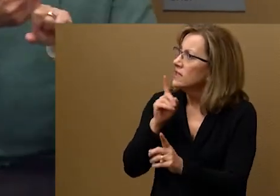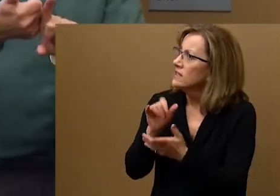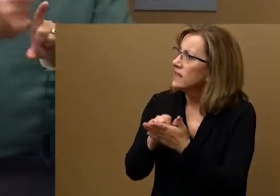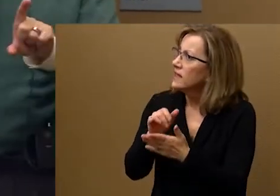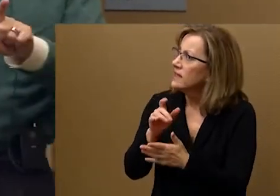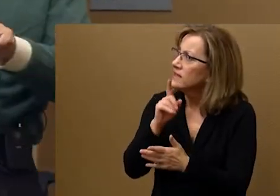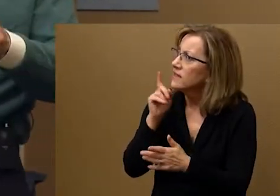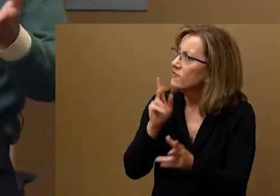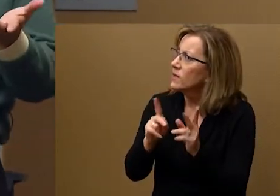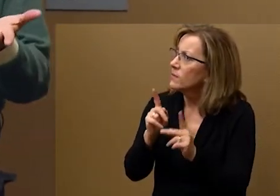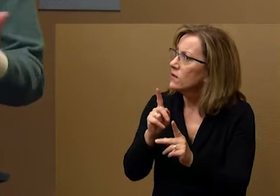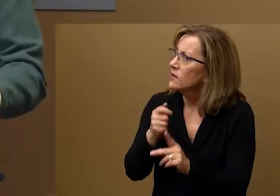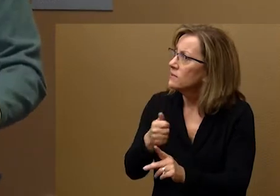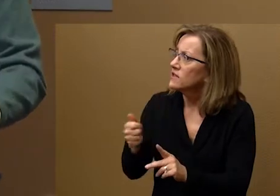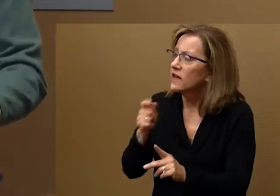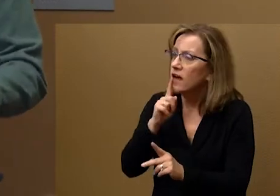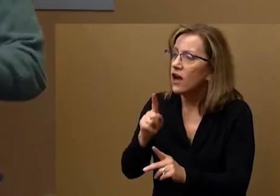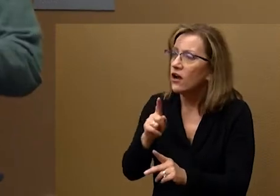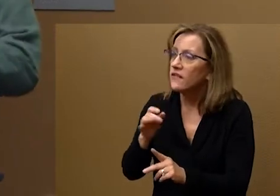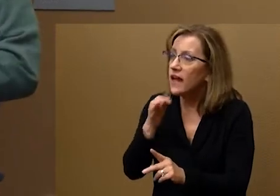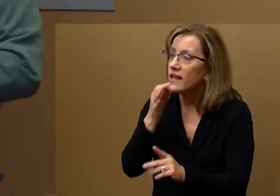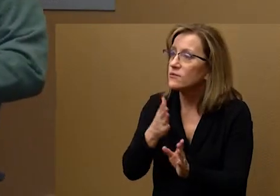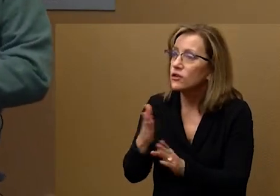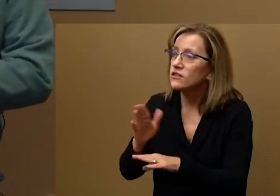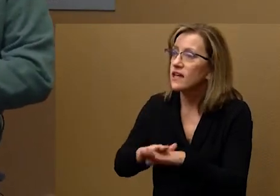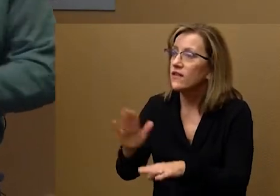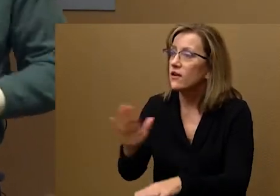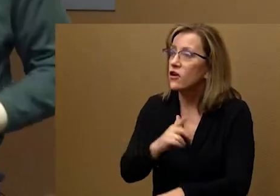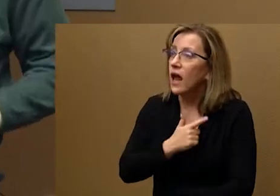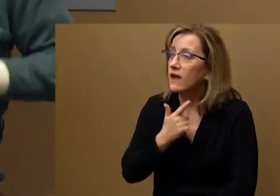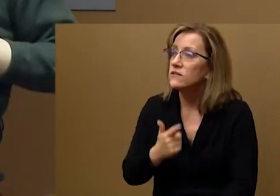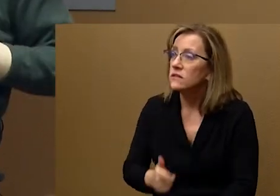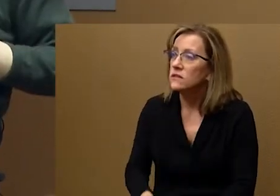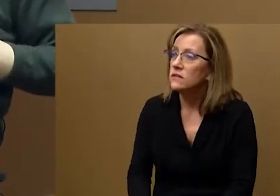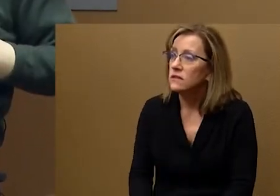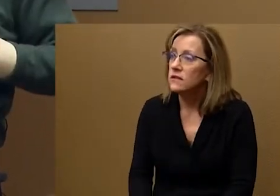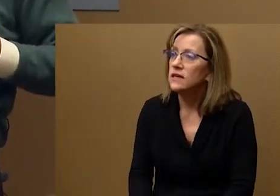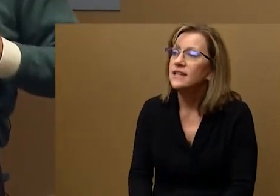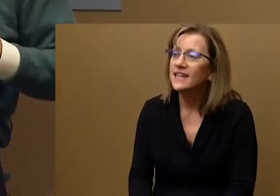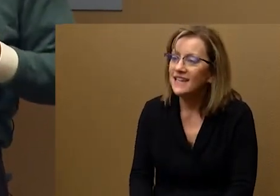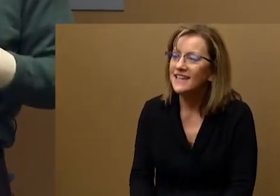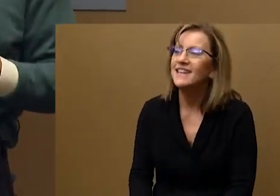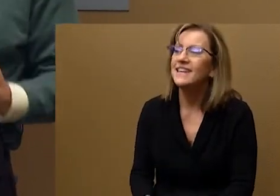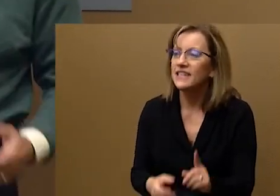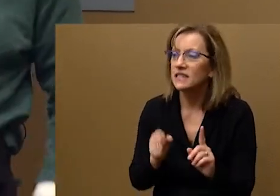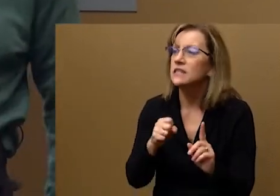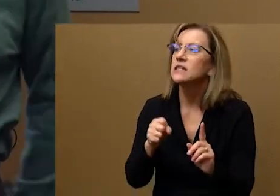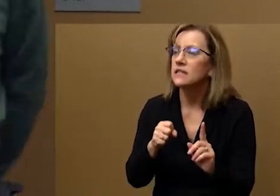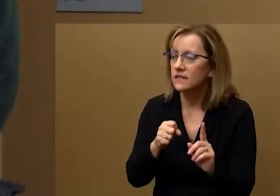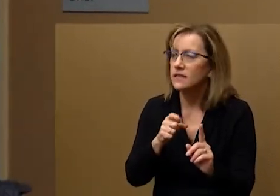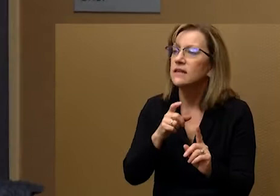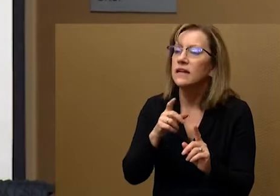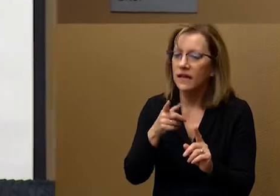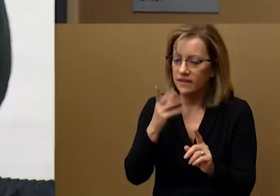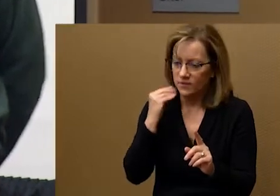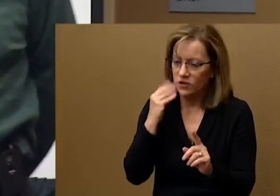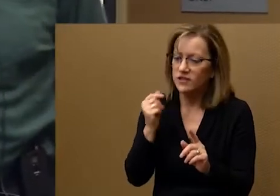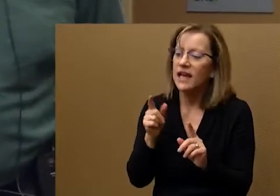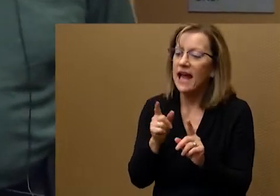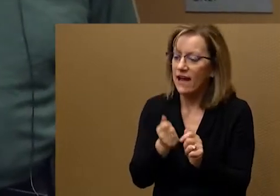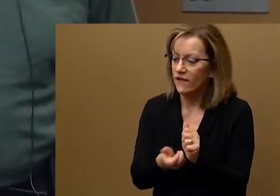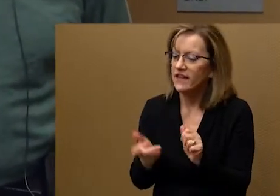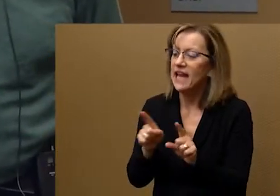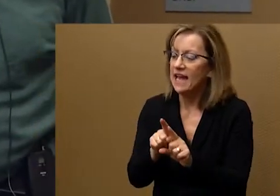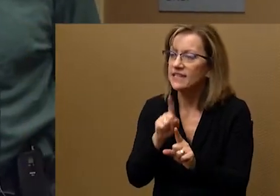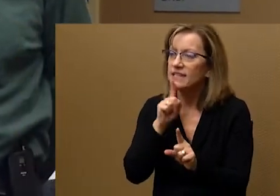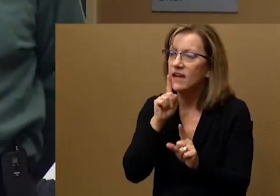Your point is that deaf people themselves are the experts on their lives. Yes, they